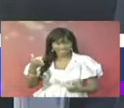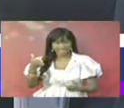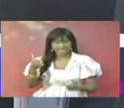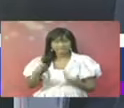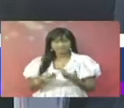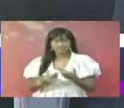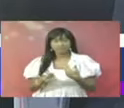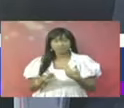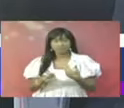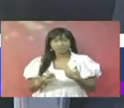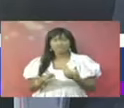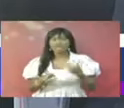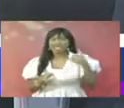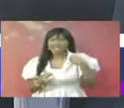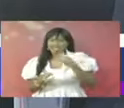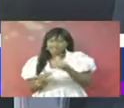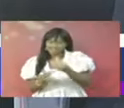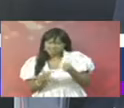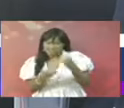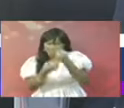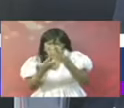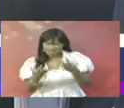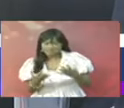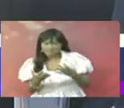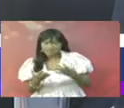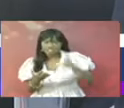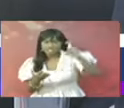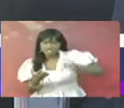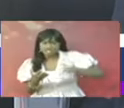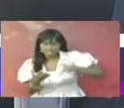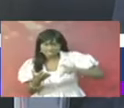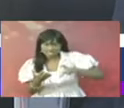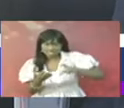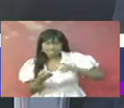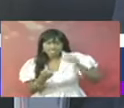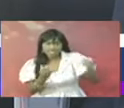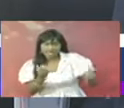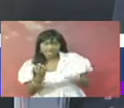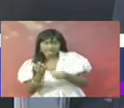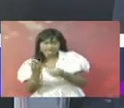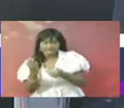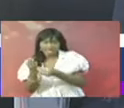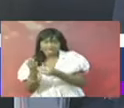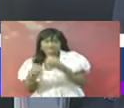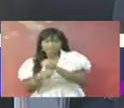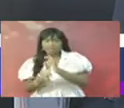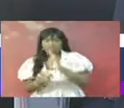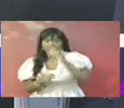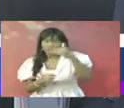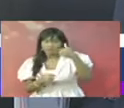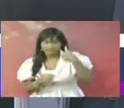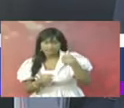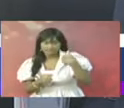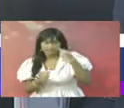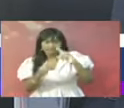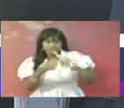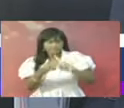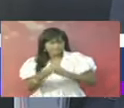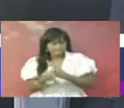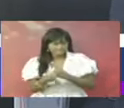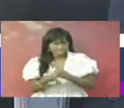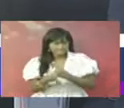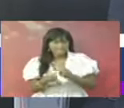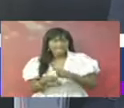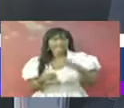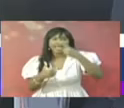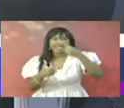there is some outstanding information on some of those fatalities that we need to make sure we have in the database before we